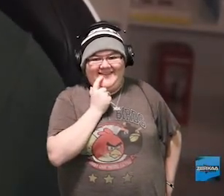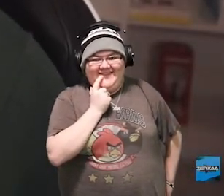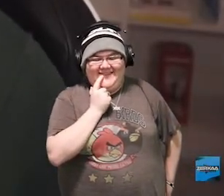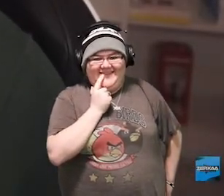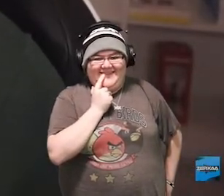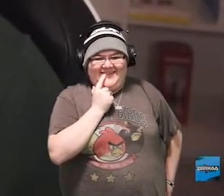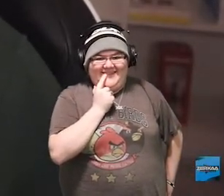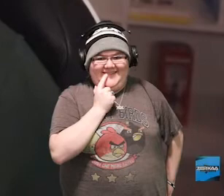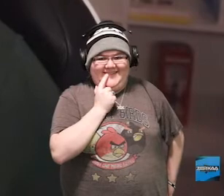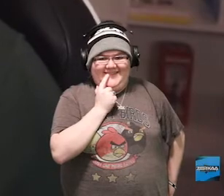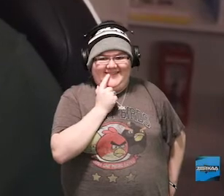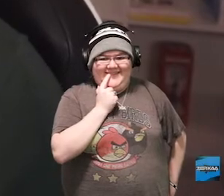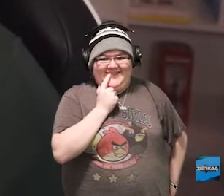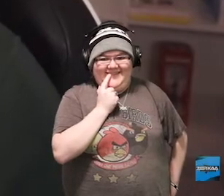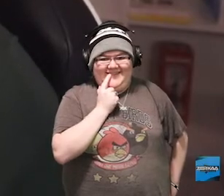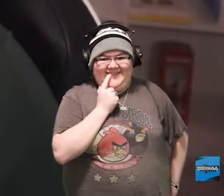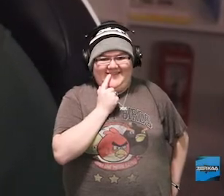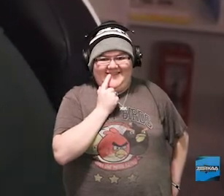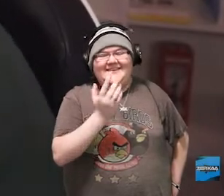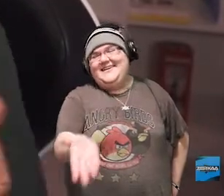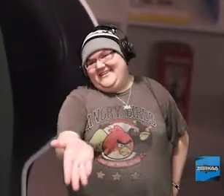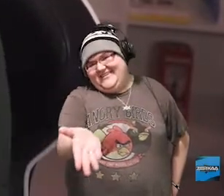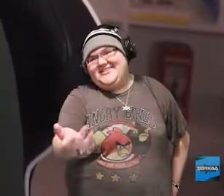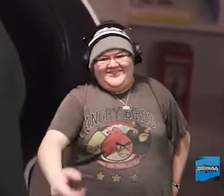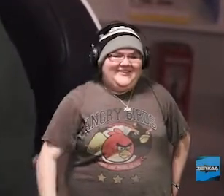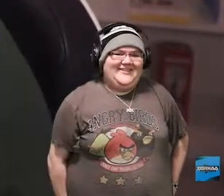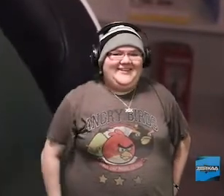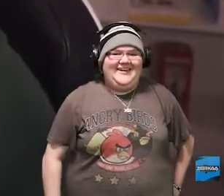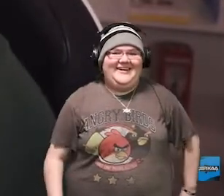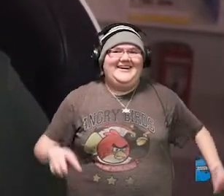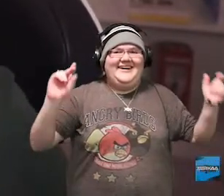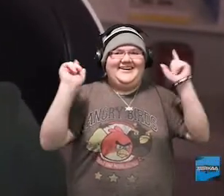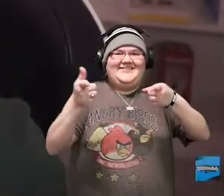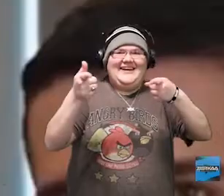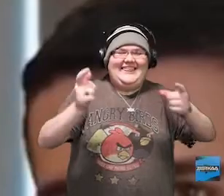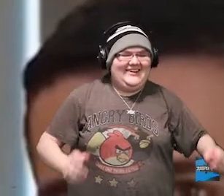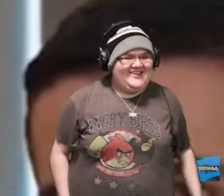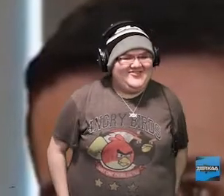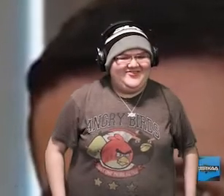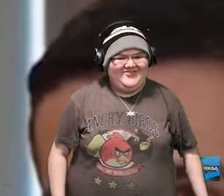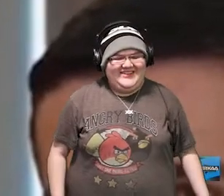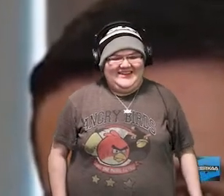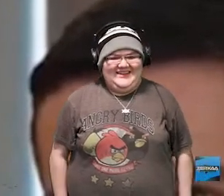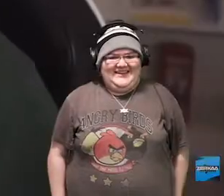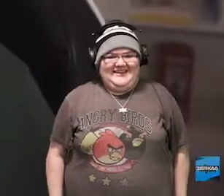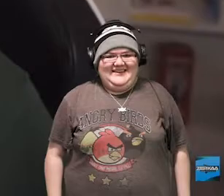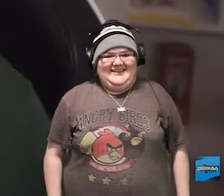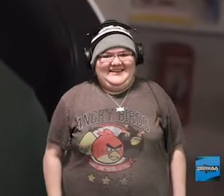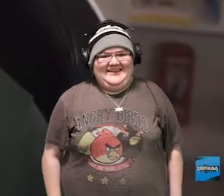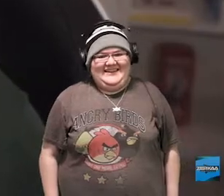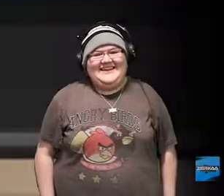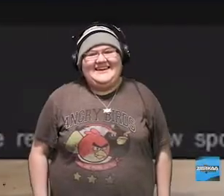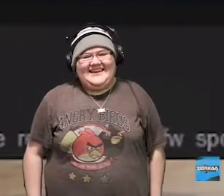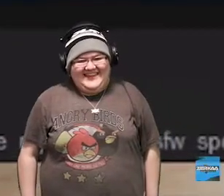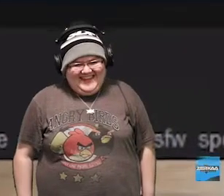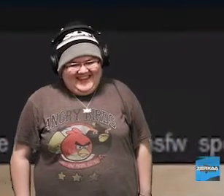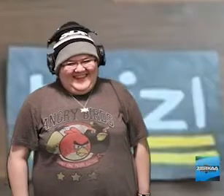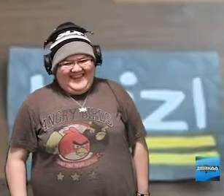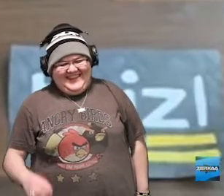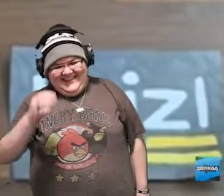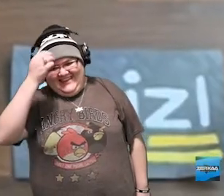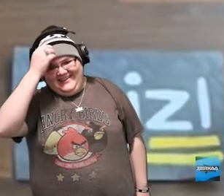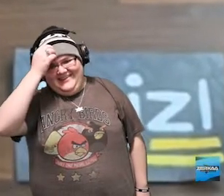title though, because that's clearly going to be a great title. Like, I shaved off my beard. Thank you. Legend. Red the baby 123. Thank you for the views. I